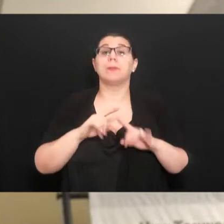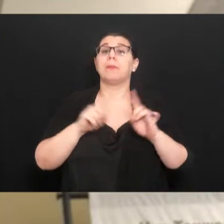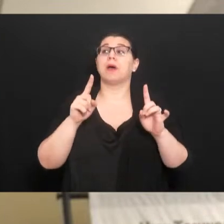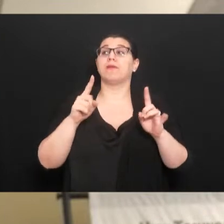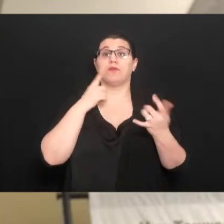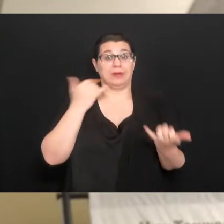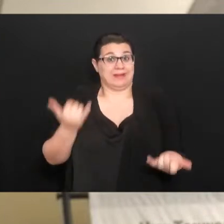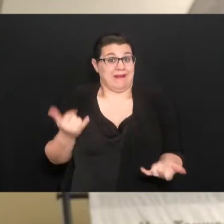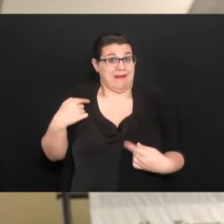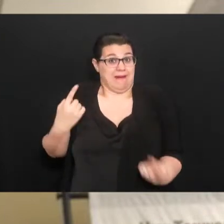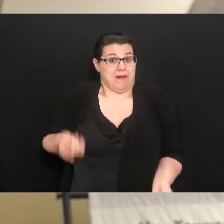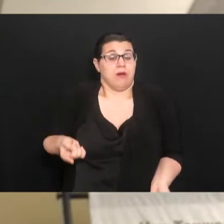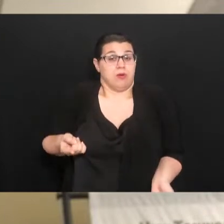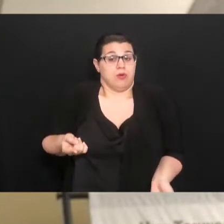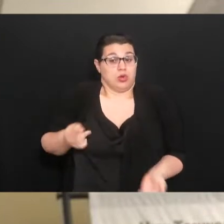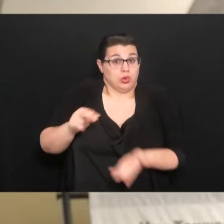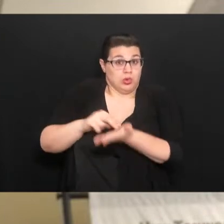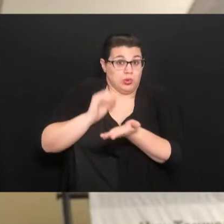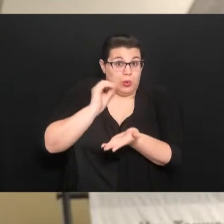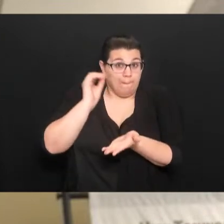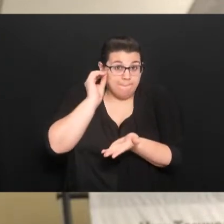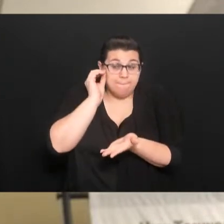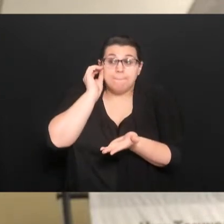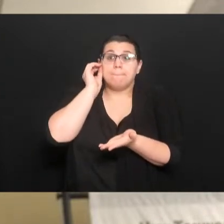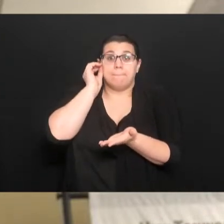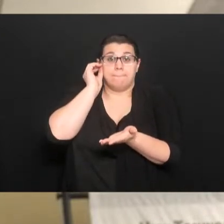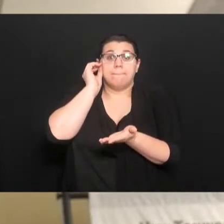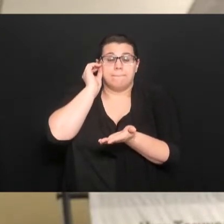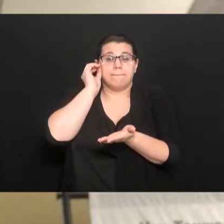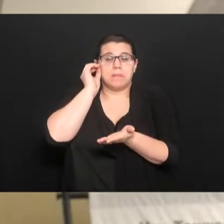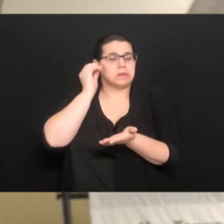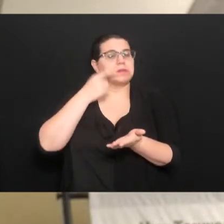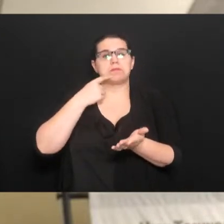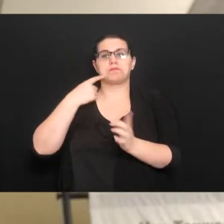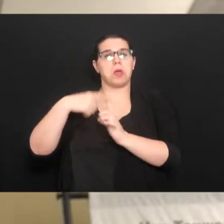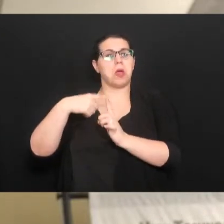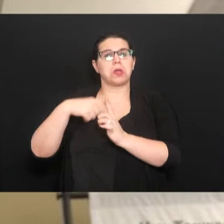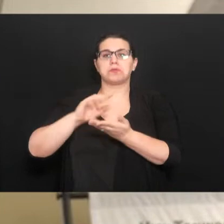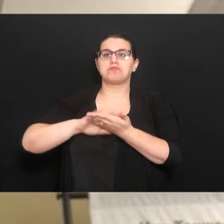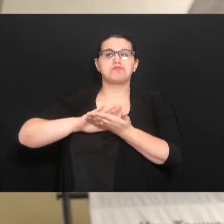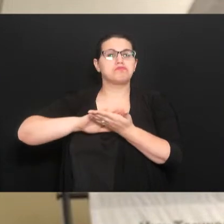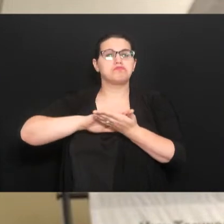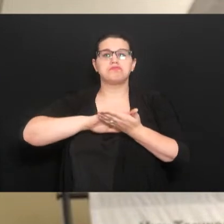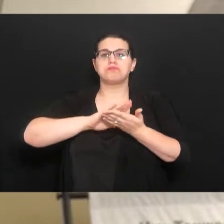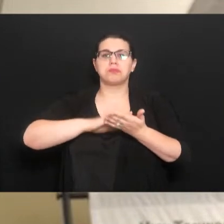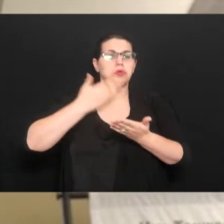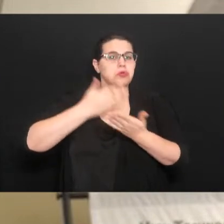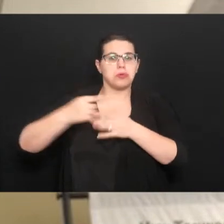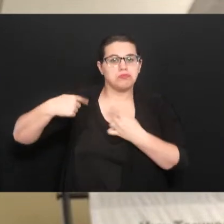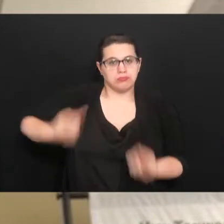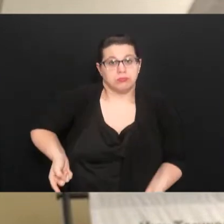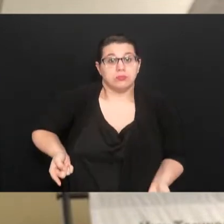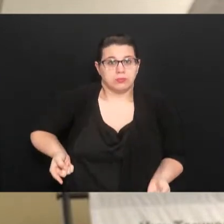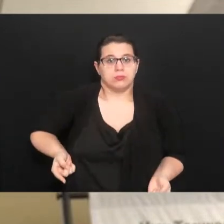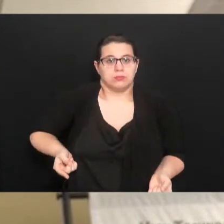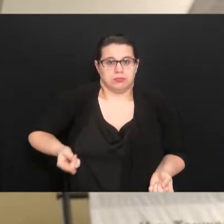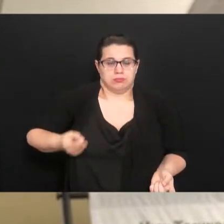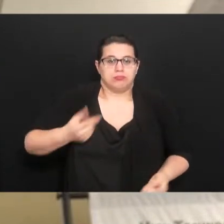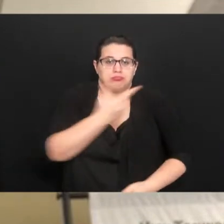indications from the nursing home facilities is that is all going well and all going effectively and